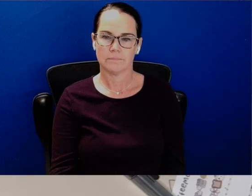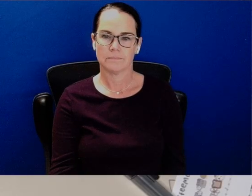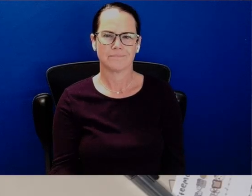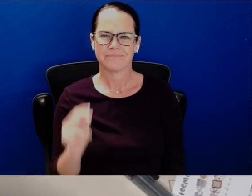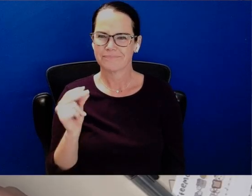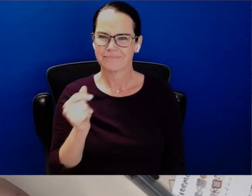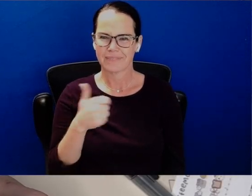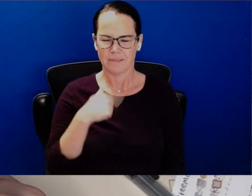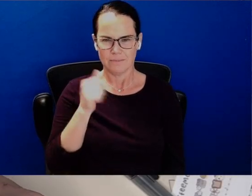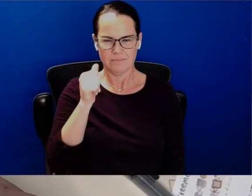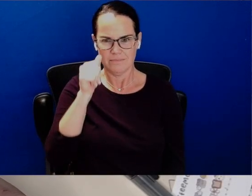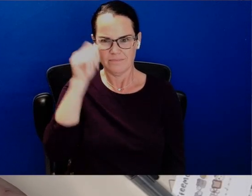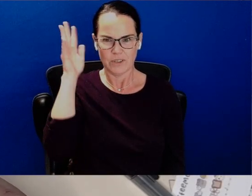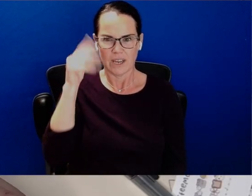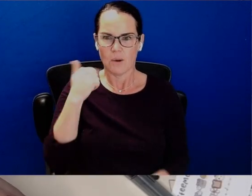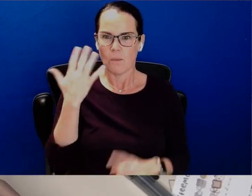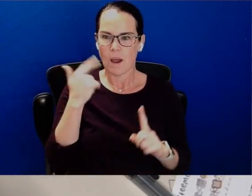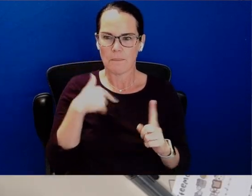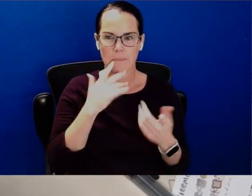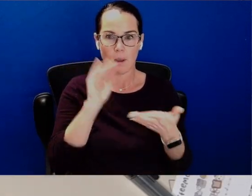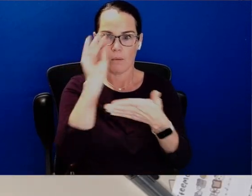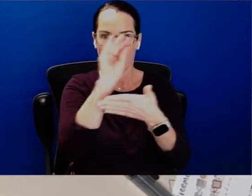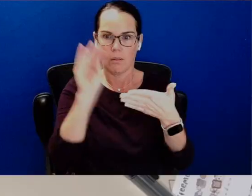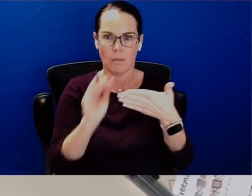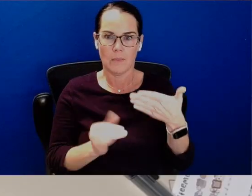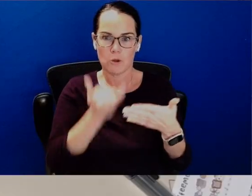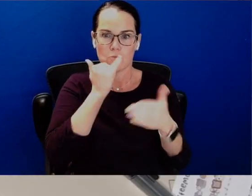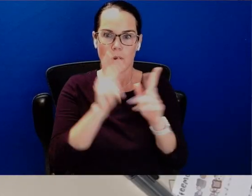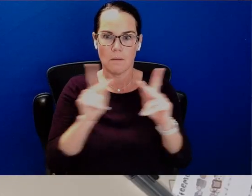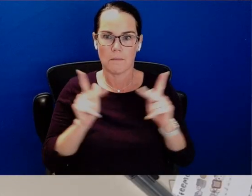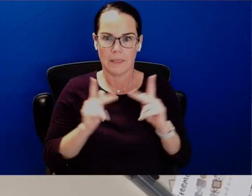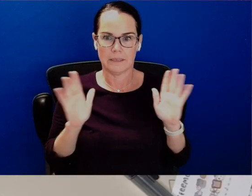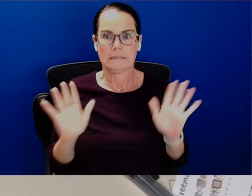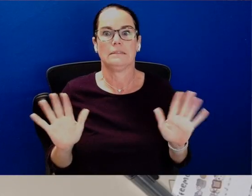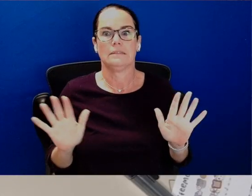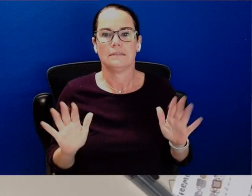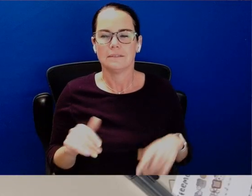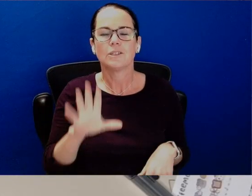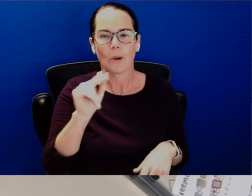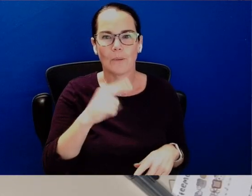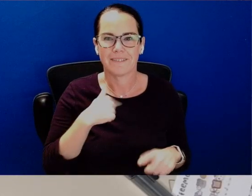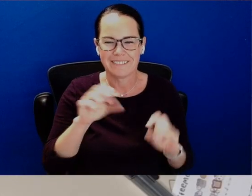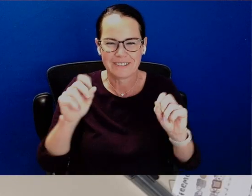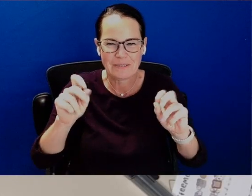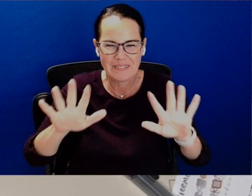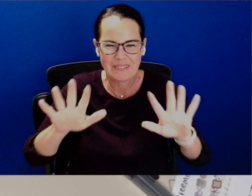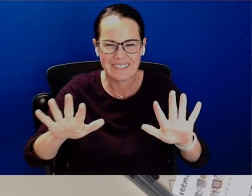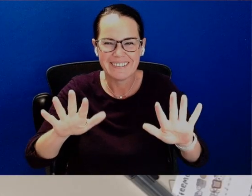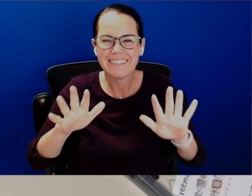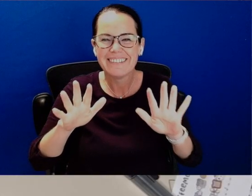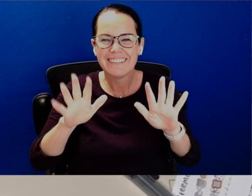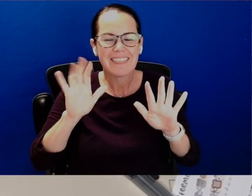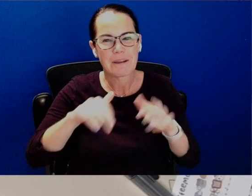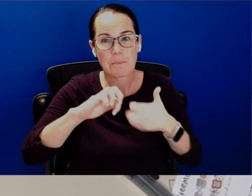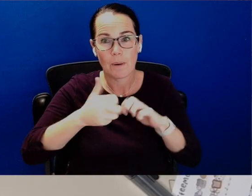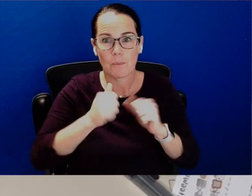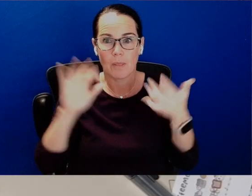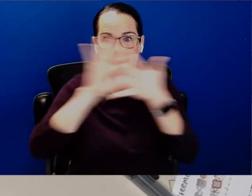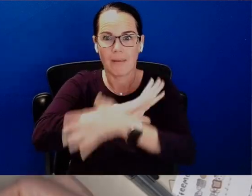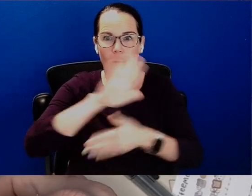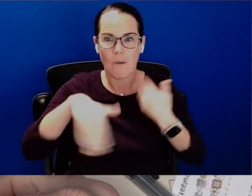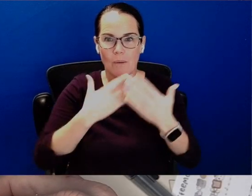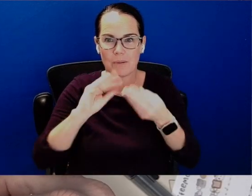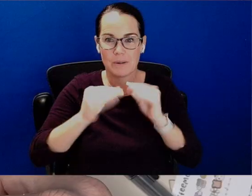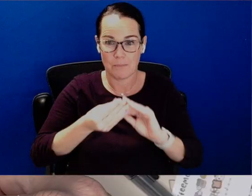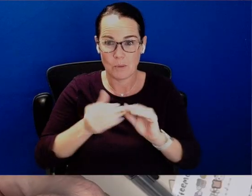All of a sudden I had this freak out that maybe I was putting these like in the wrong spot. No, I'm okay. That's the problem with covering up all your